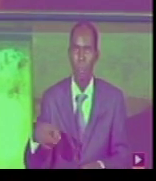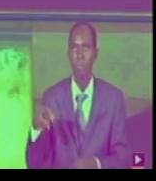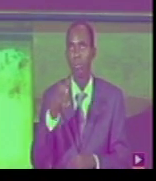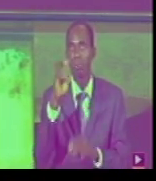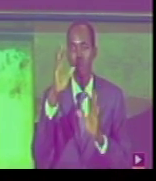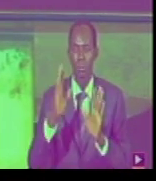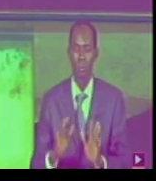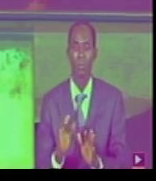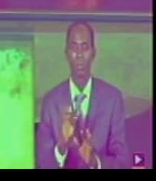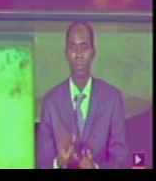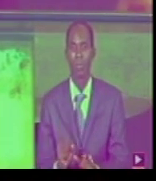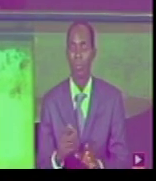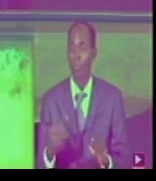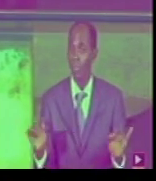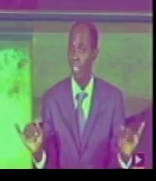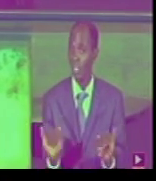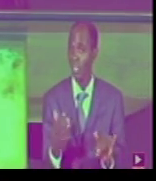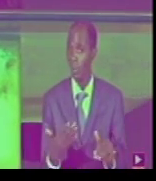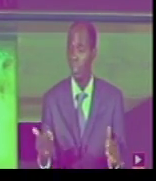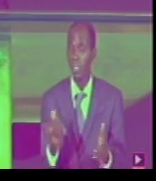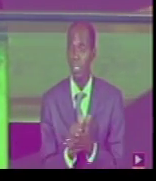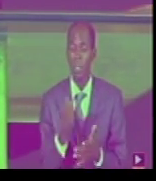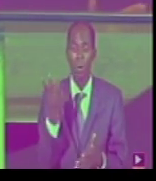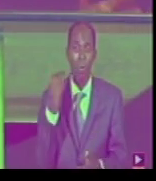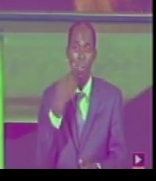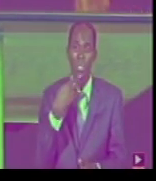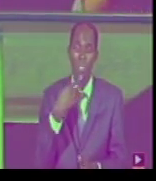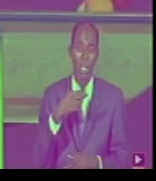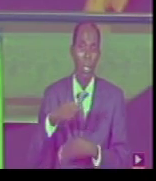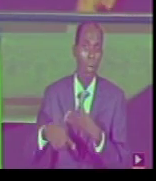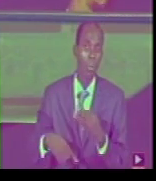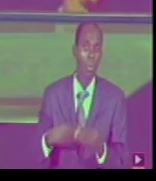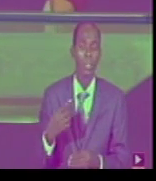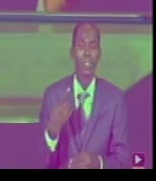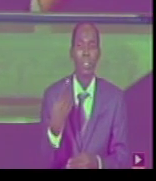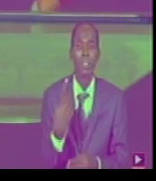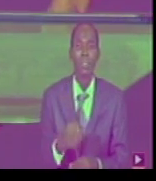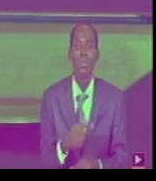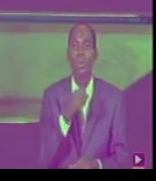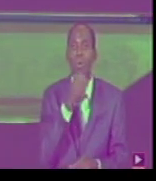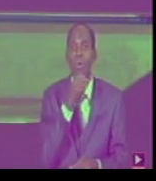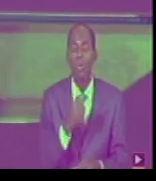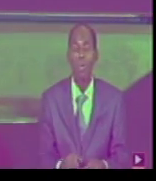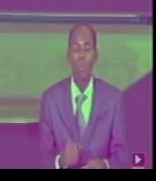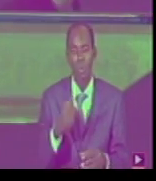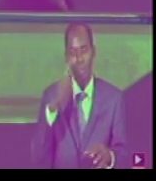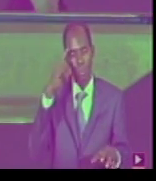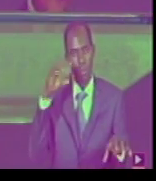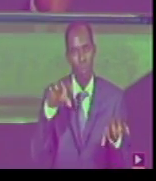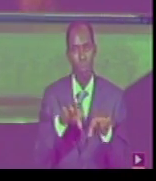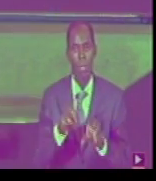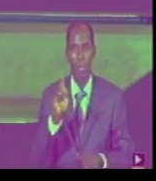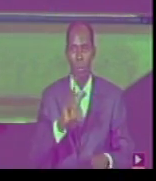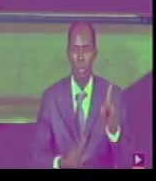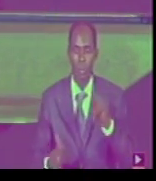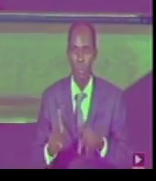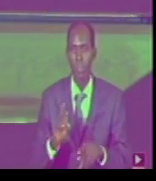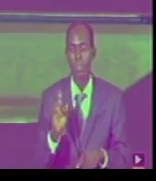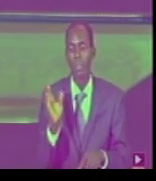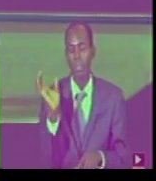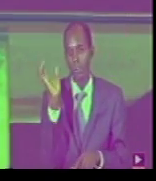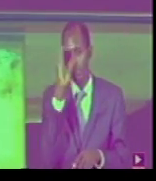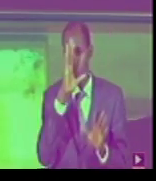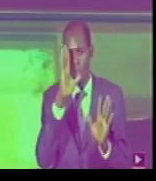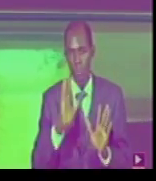as strangers and pilgrims. The same thing that was said about the old covenant people, strangers and